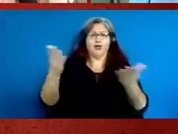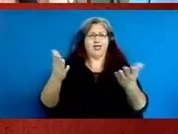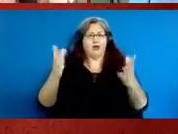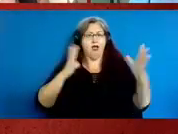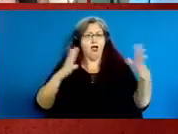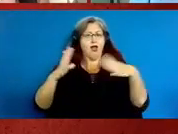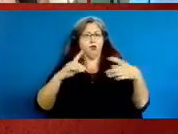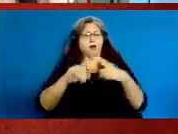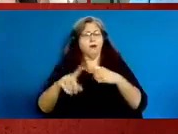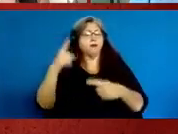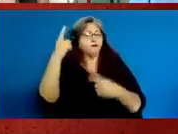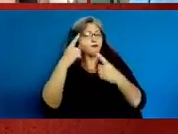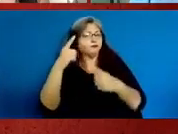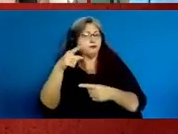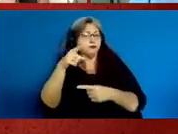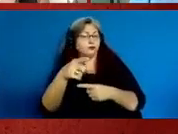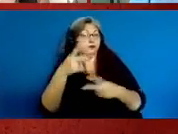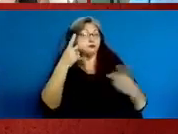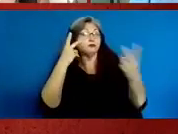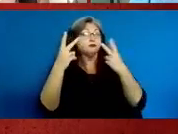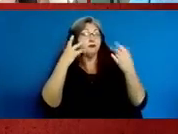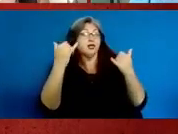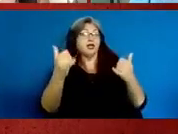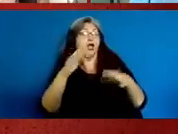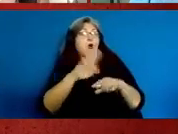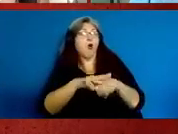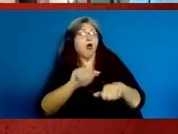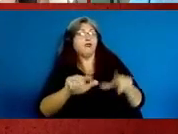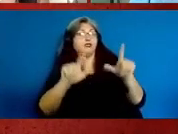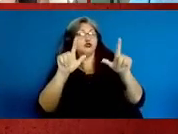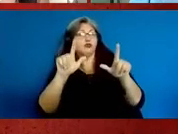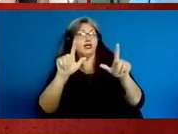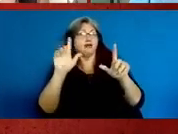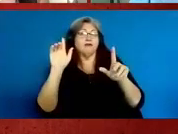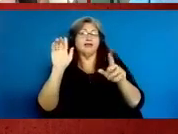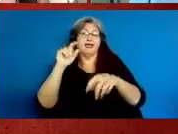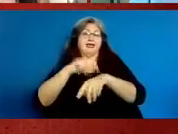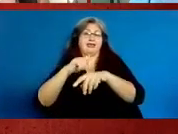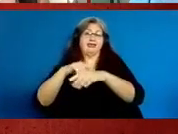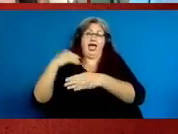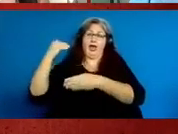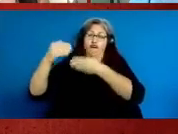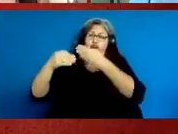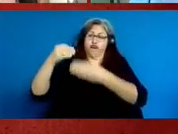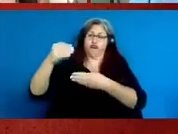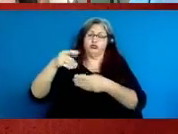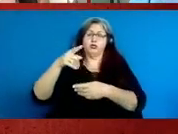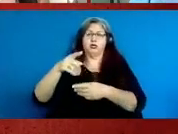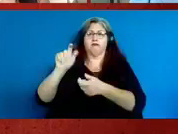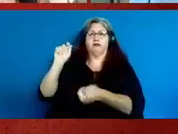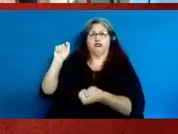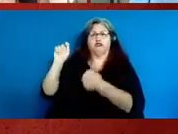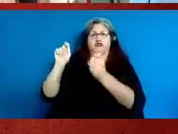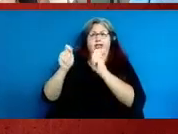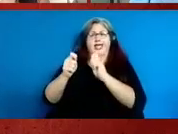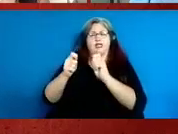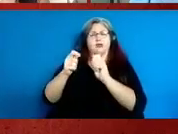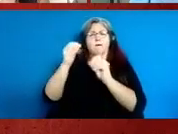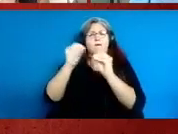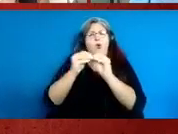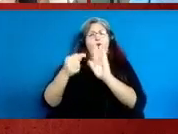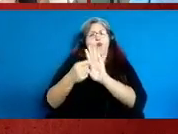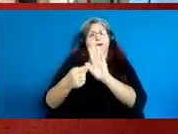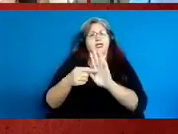Asian representation on screen evolve over your career, and what does it mean to you to have a